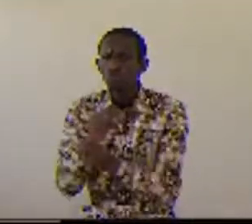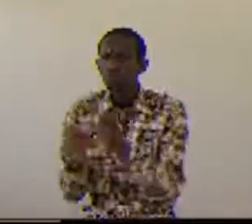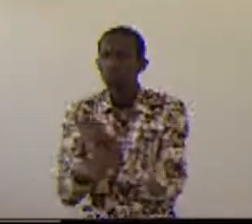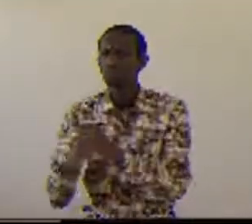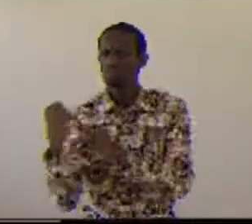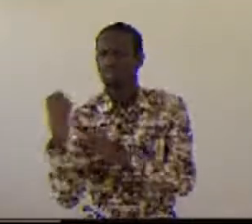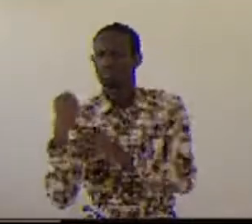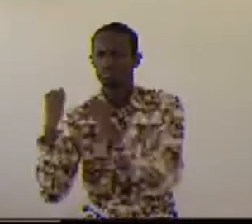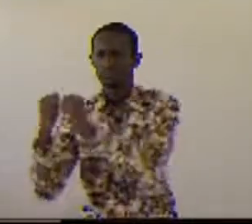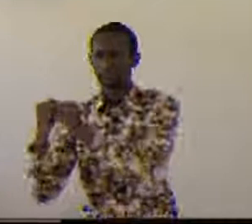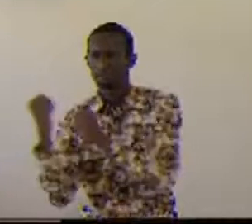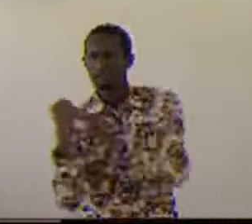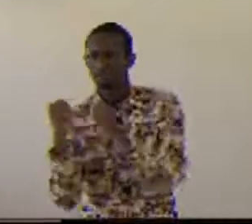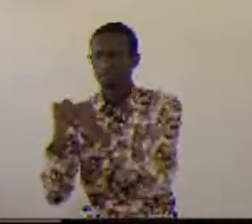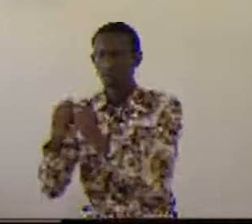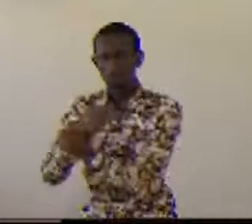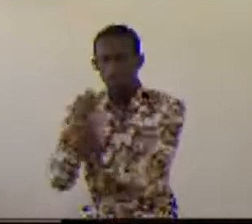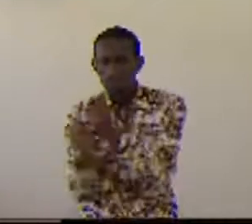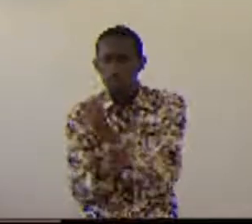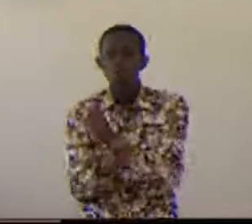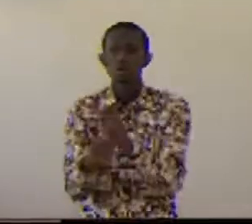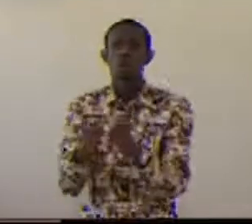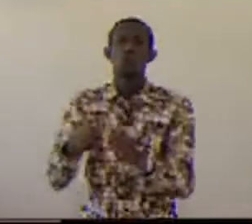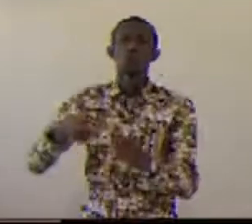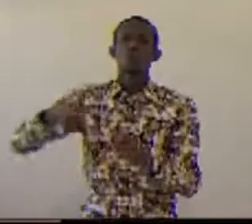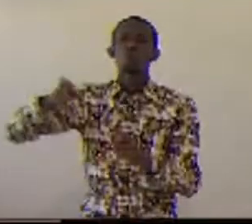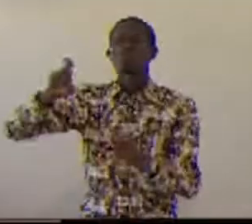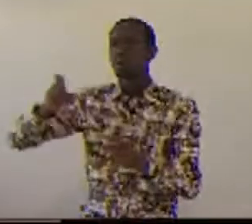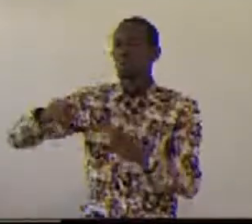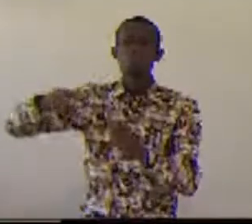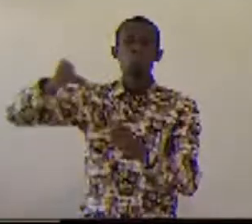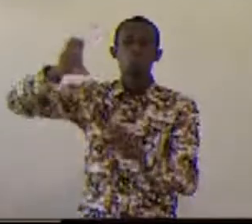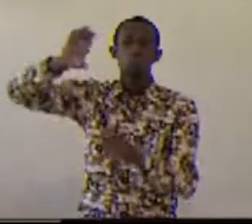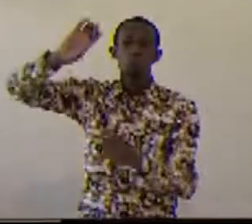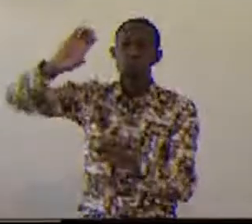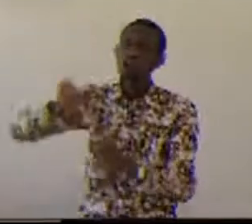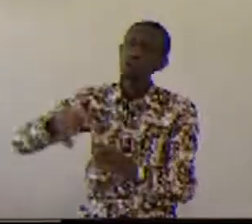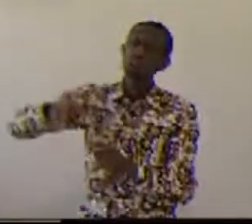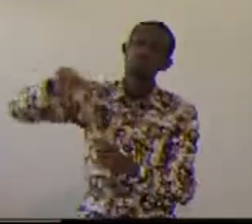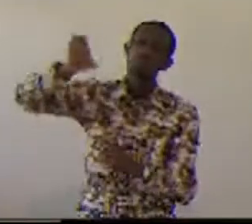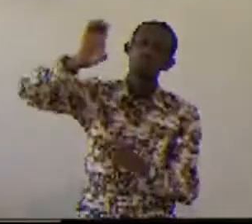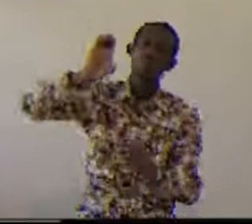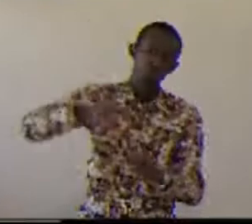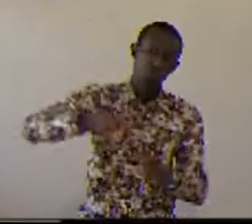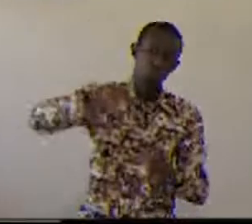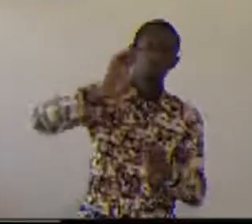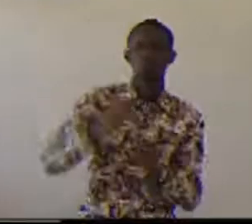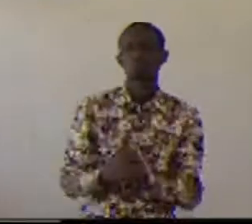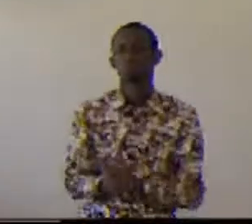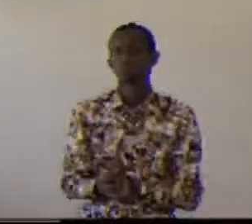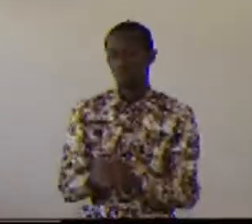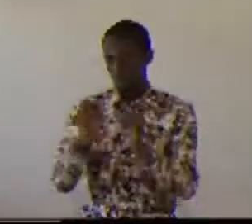Boiling a substance means that you are transforming it from the liquid state to the gaseous